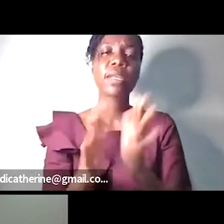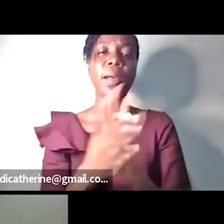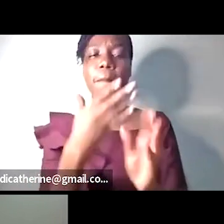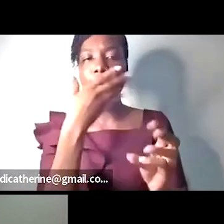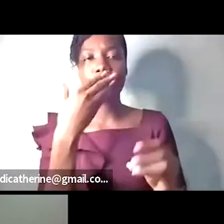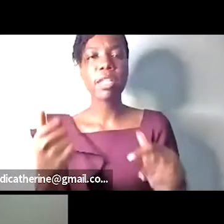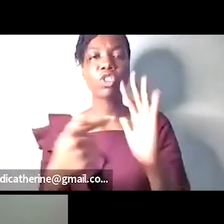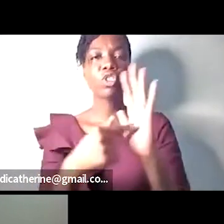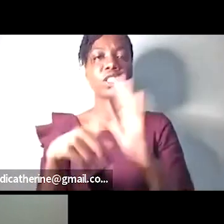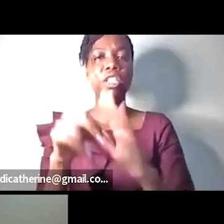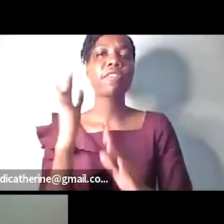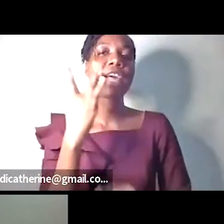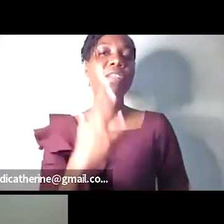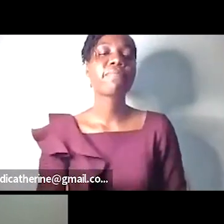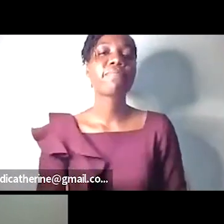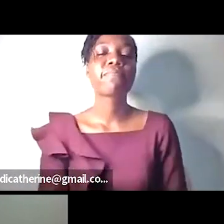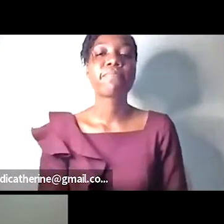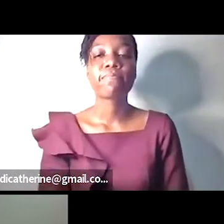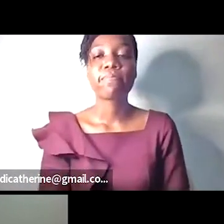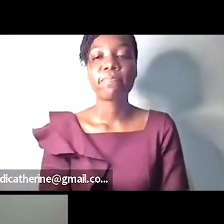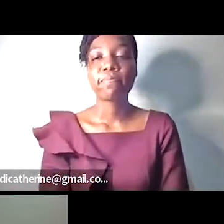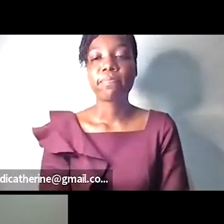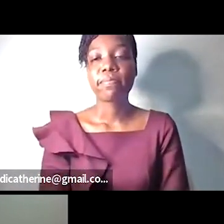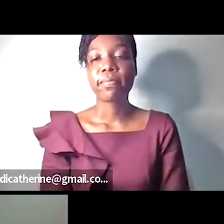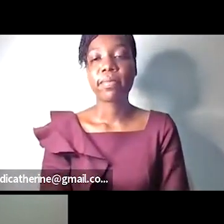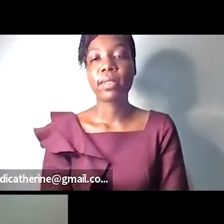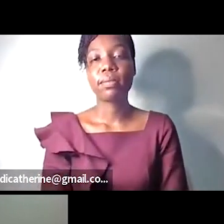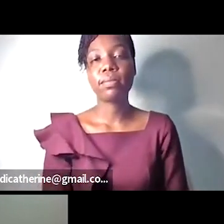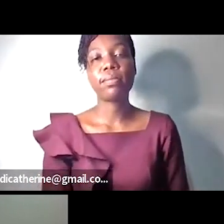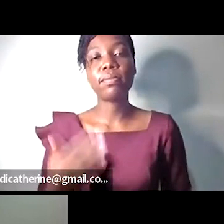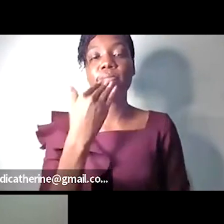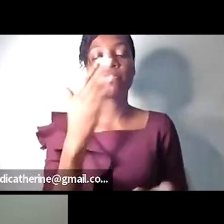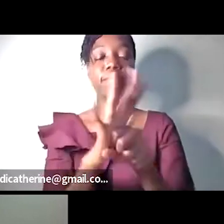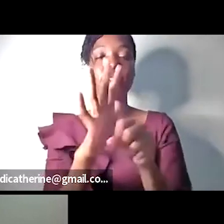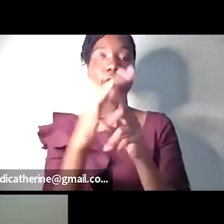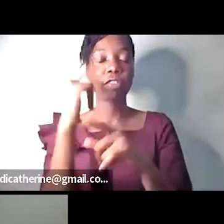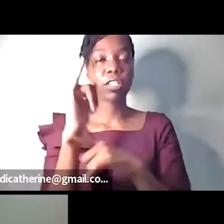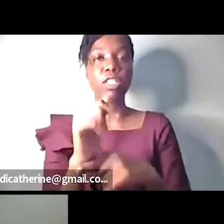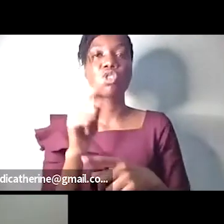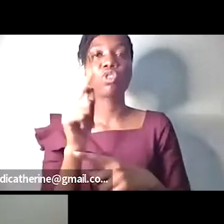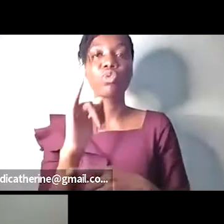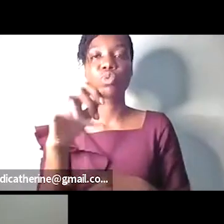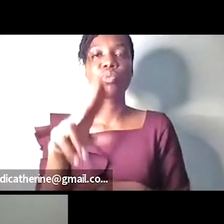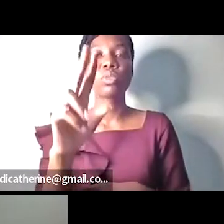you. Thank you for that, Jocelyn. And to you, Judith.